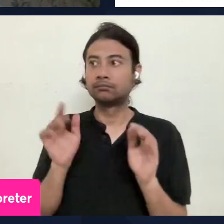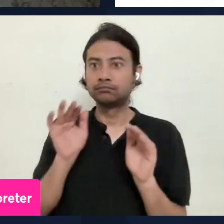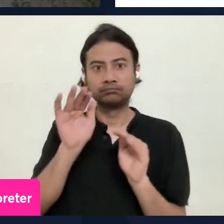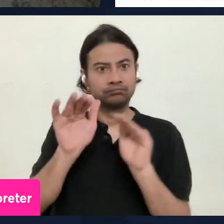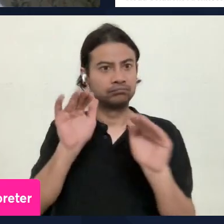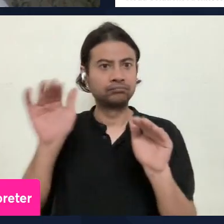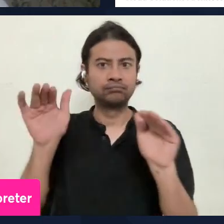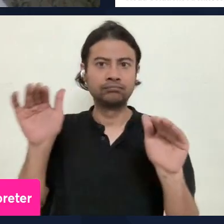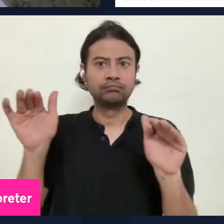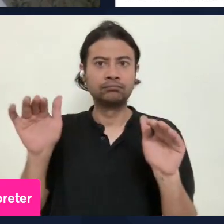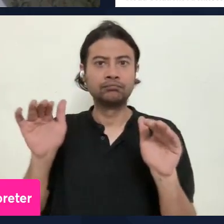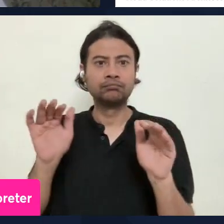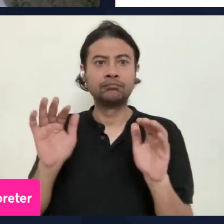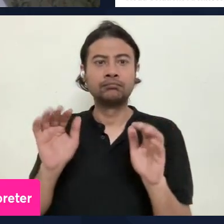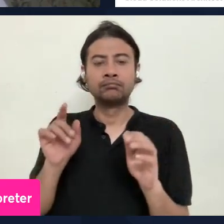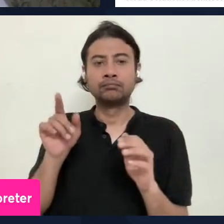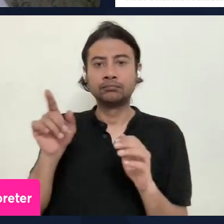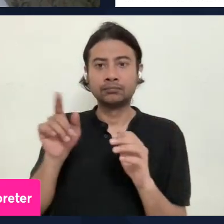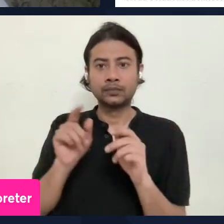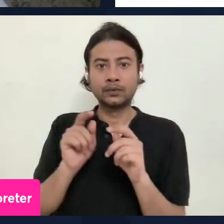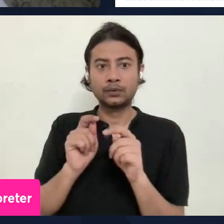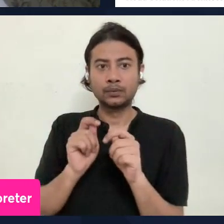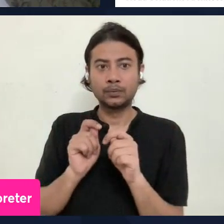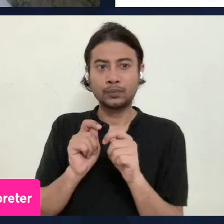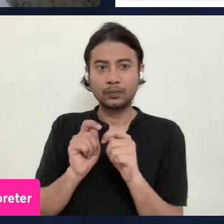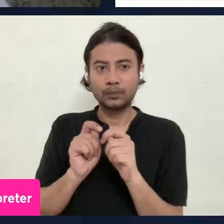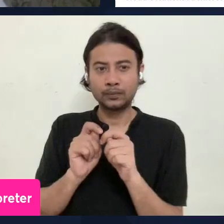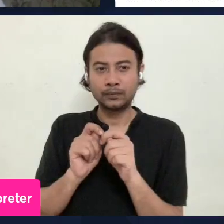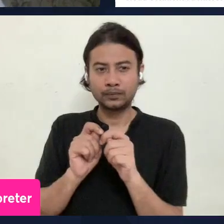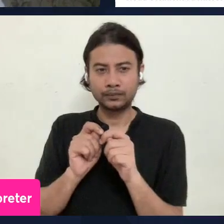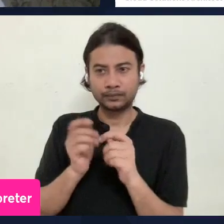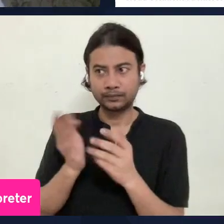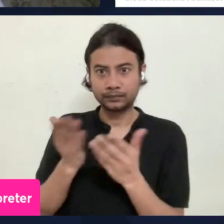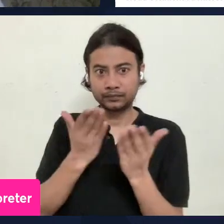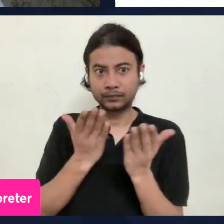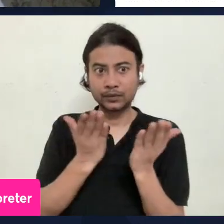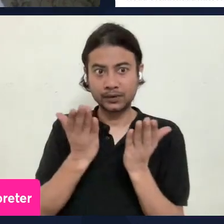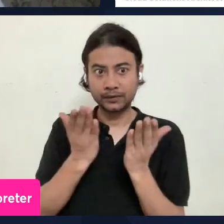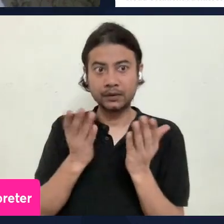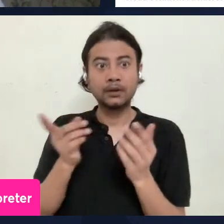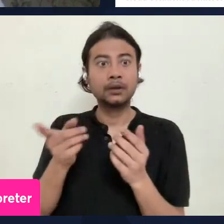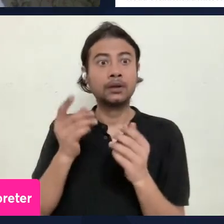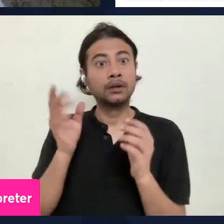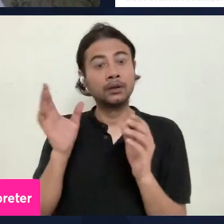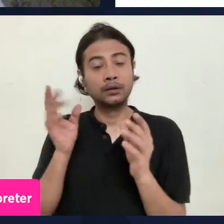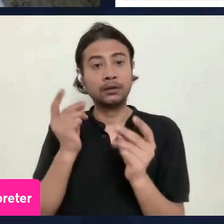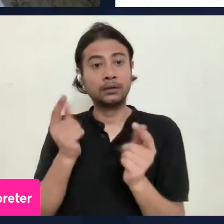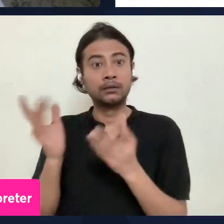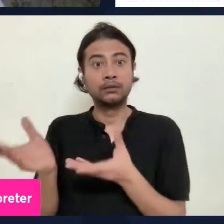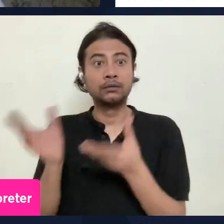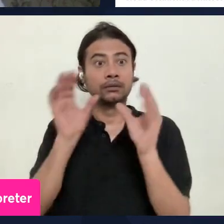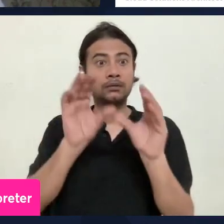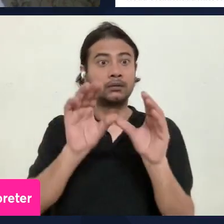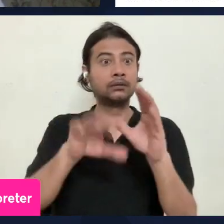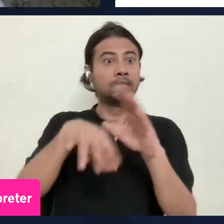them for production. By all means, use them for testing and to get their knowledge up to speed with that